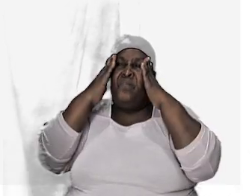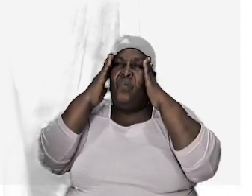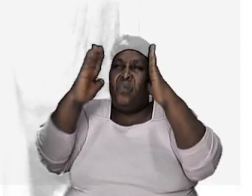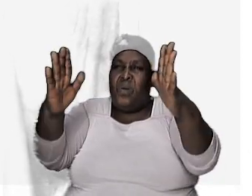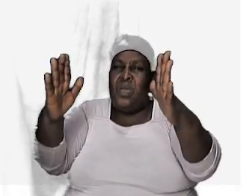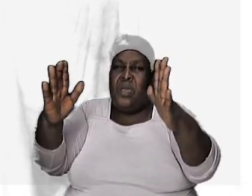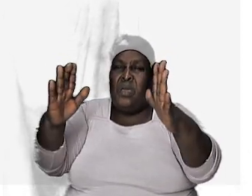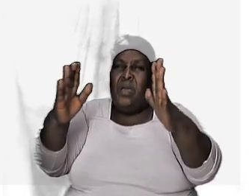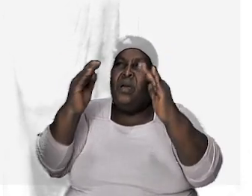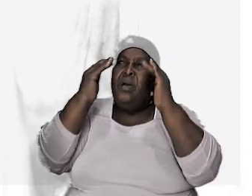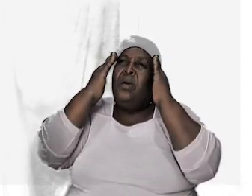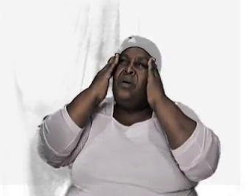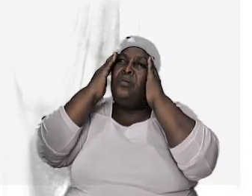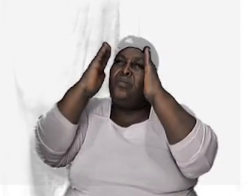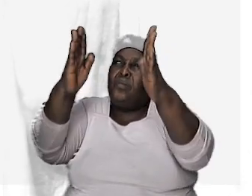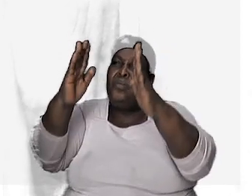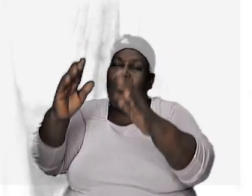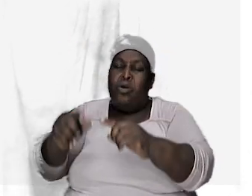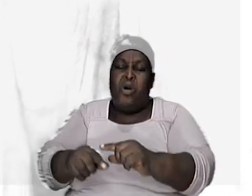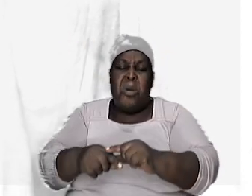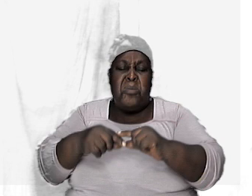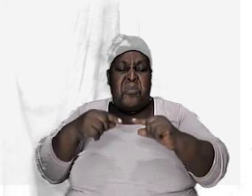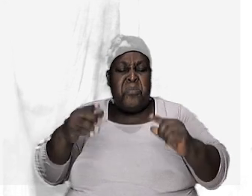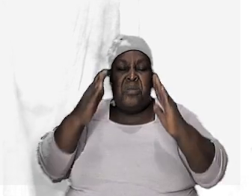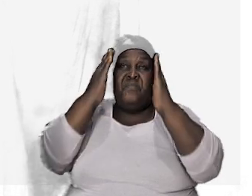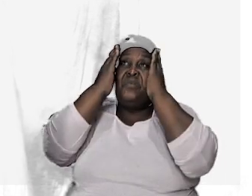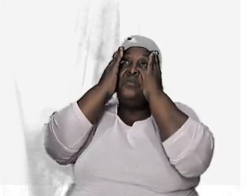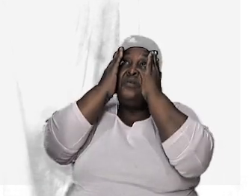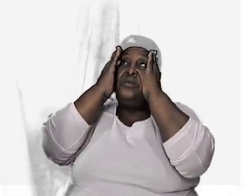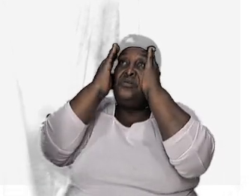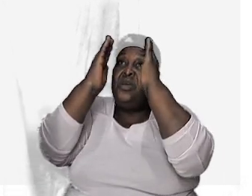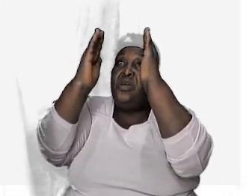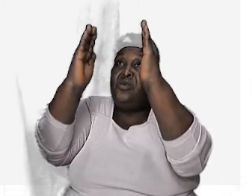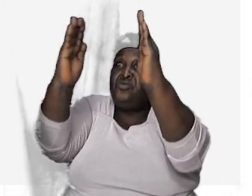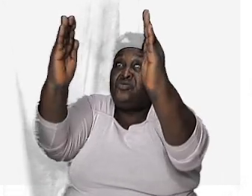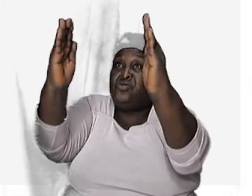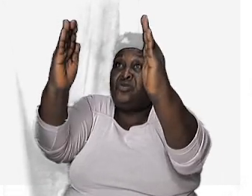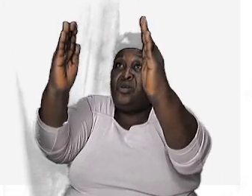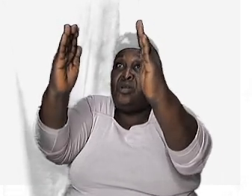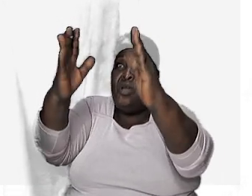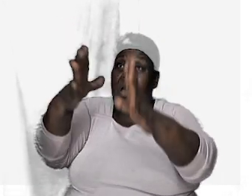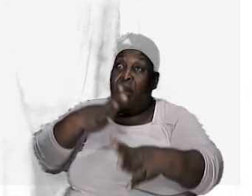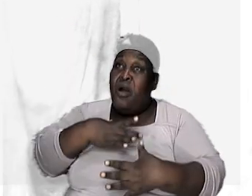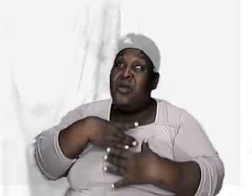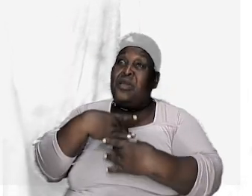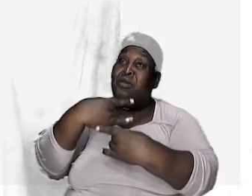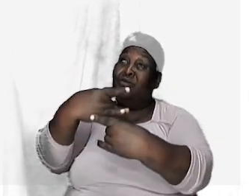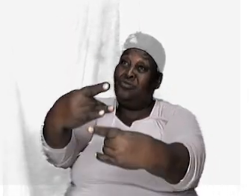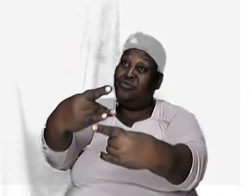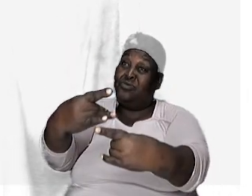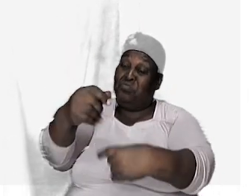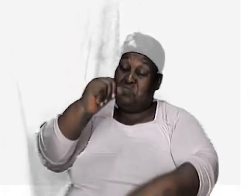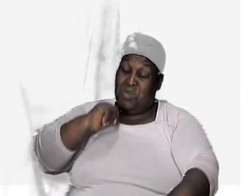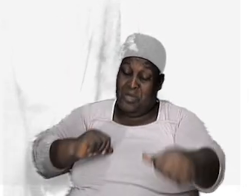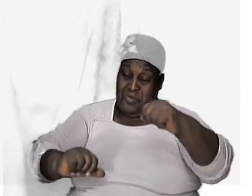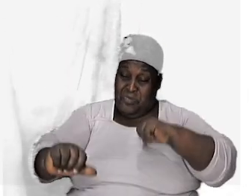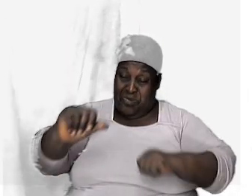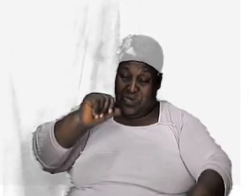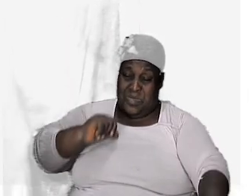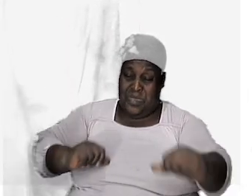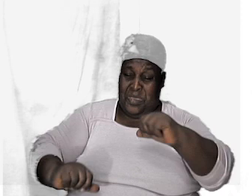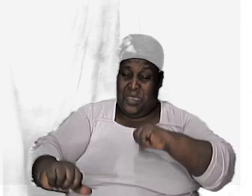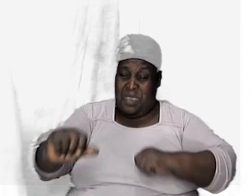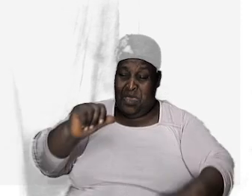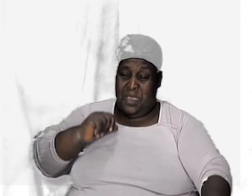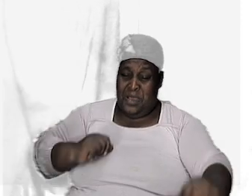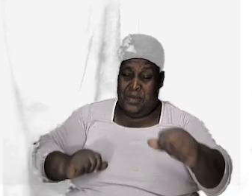means giving a great deal of attention, a great deal of interest, or activity towards a